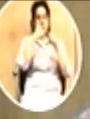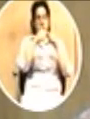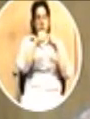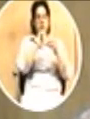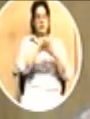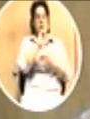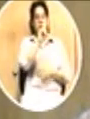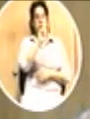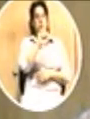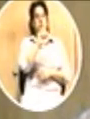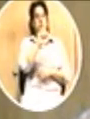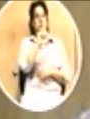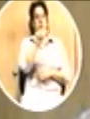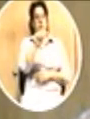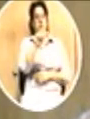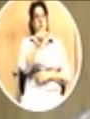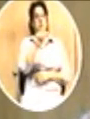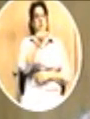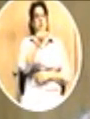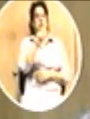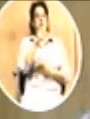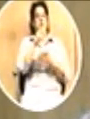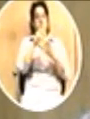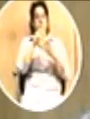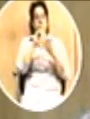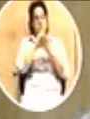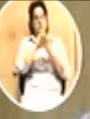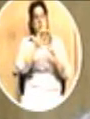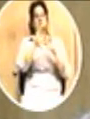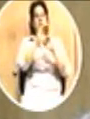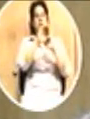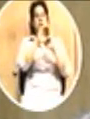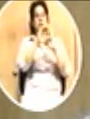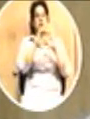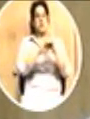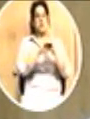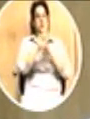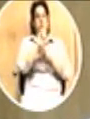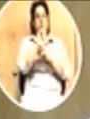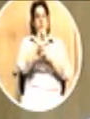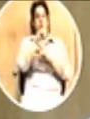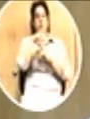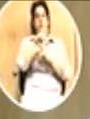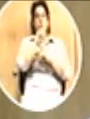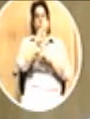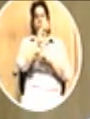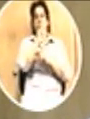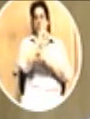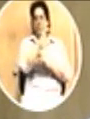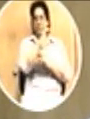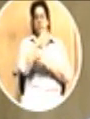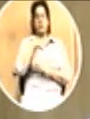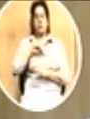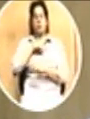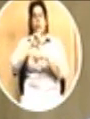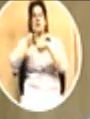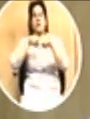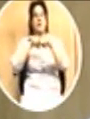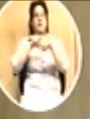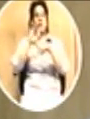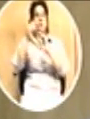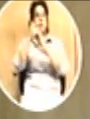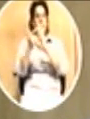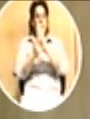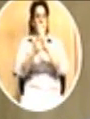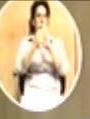the United States of America is a constitutional republic, and we are a nation of laws